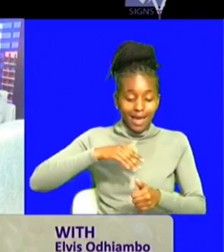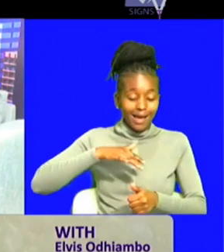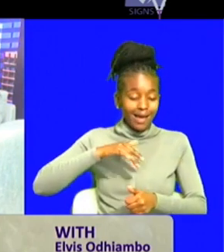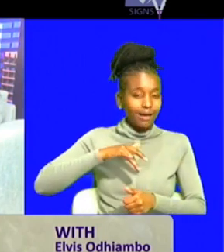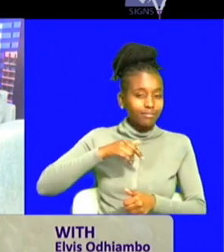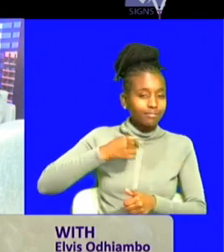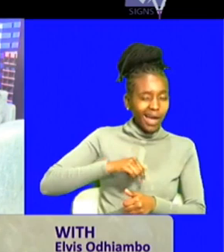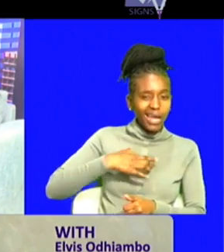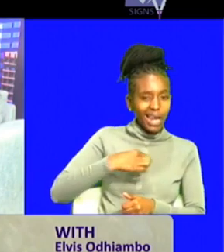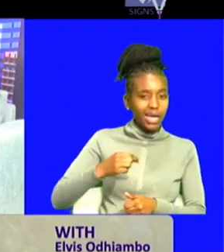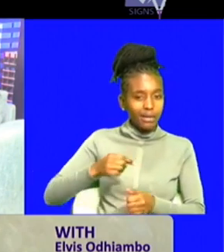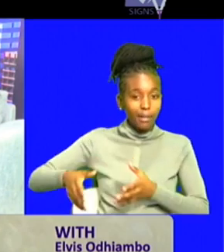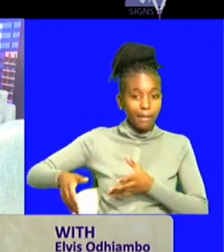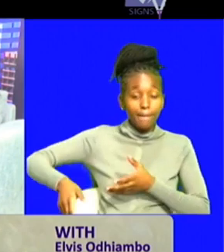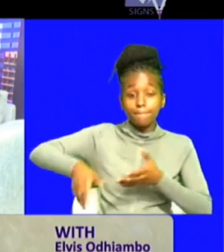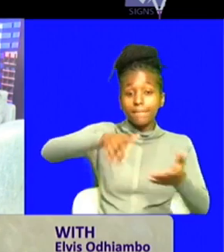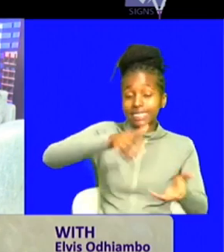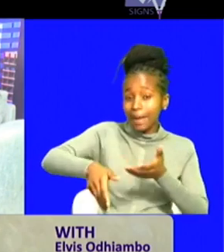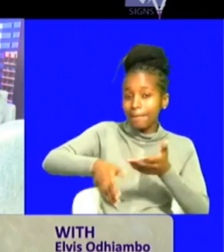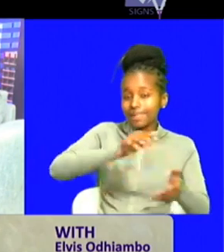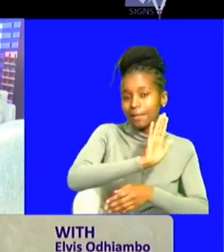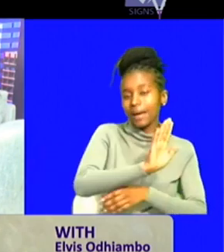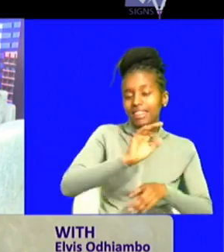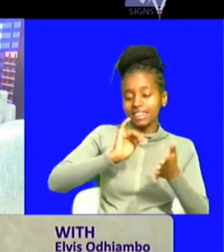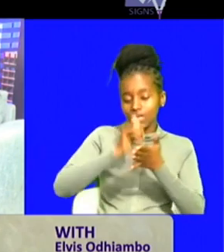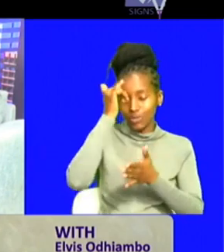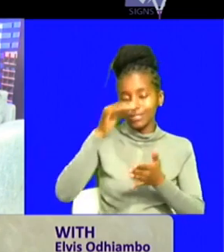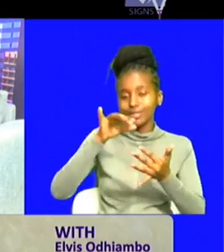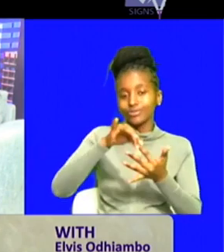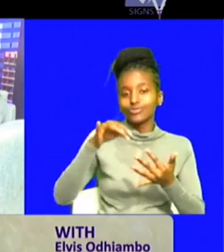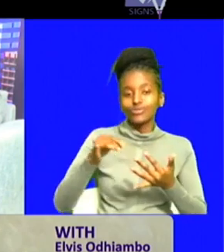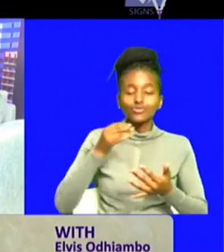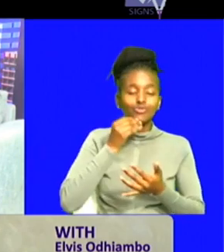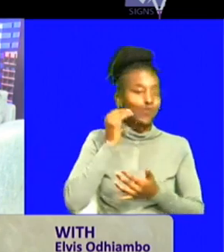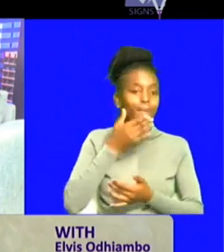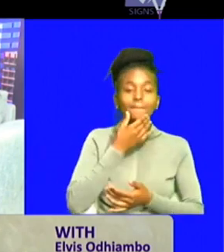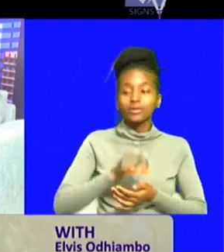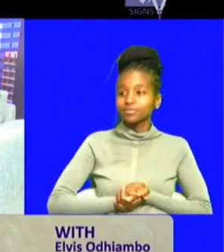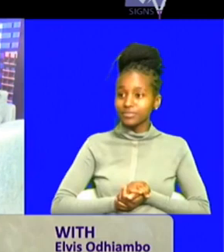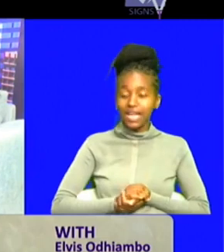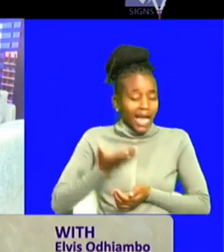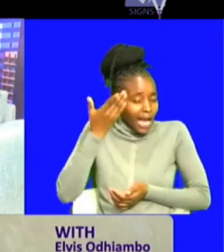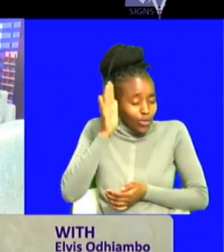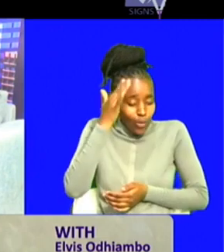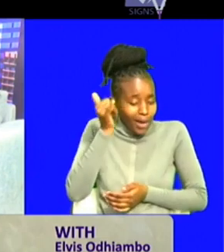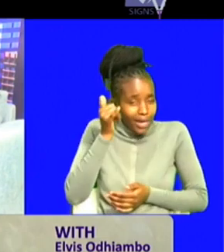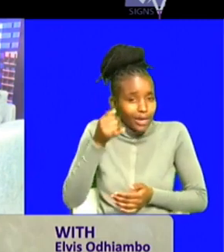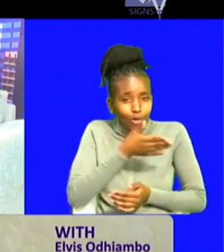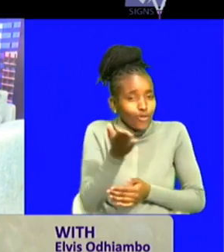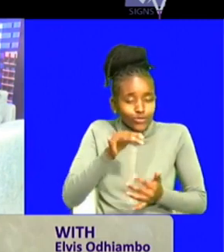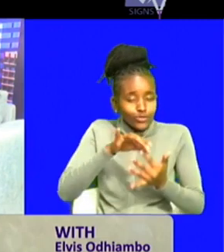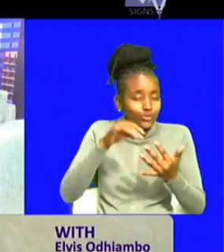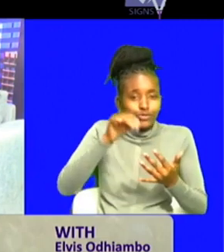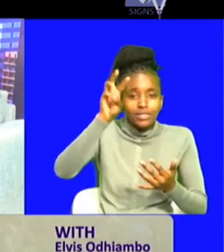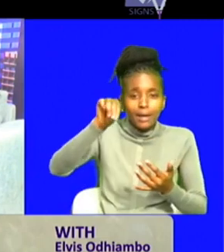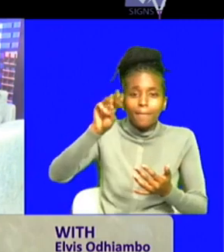their passing, and I choose Homeboys. Hapo sawa. I don't know why you guys mnaruka Mwamba bwana. Mwamba